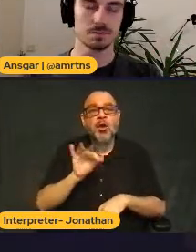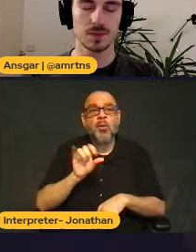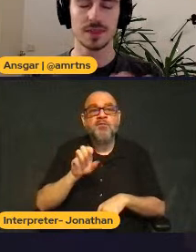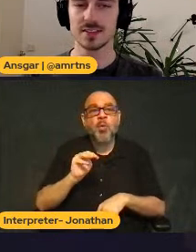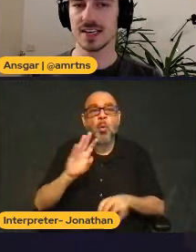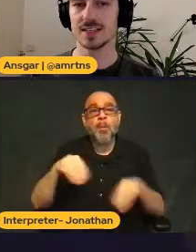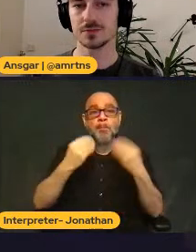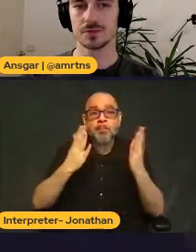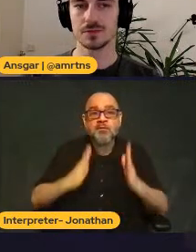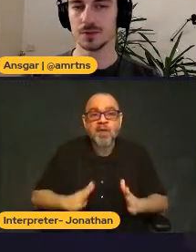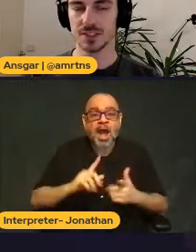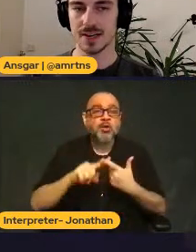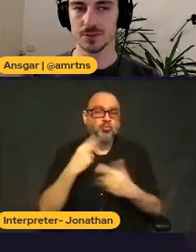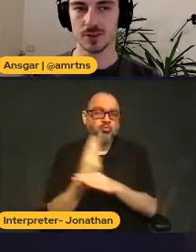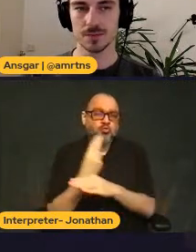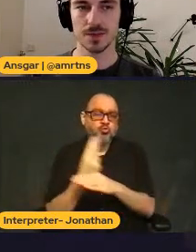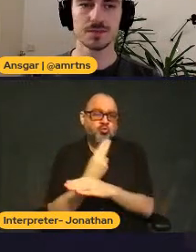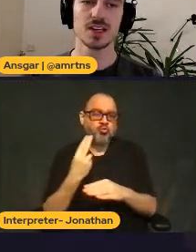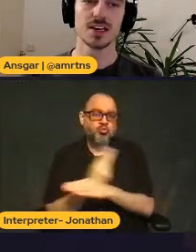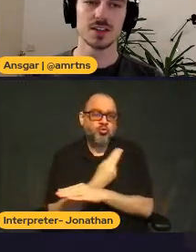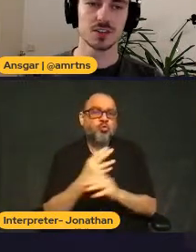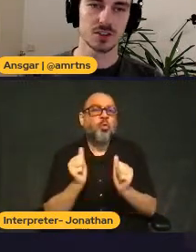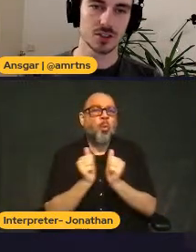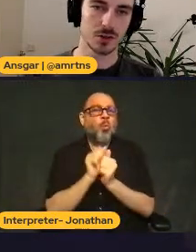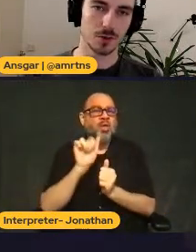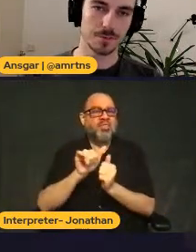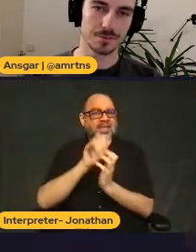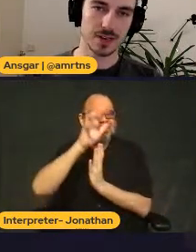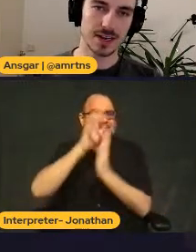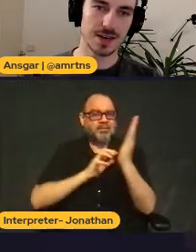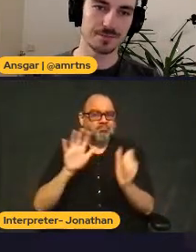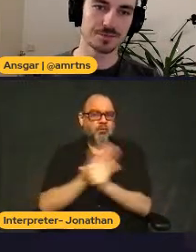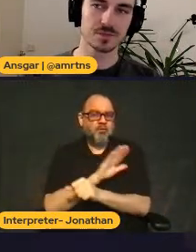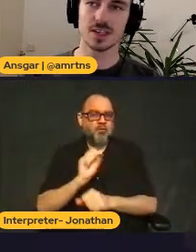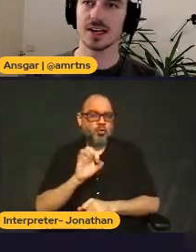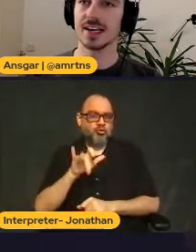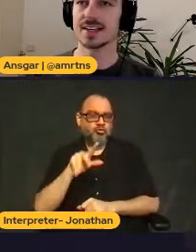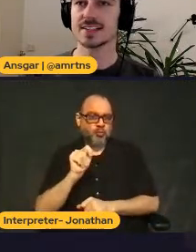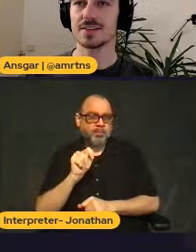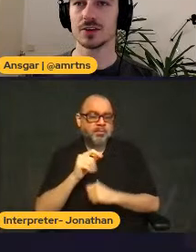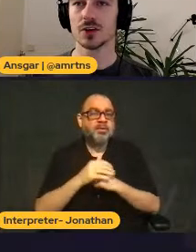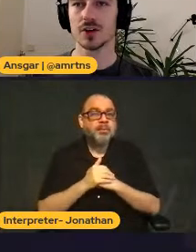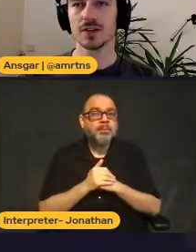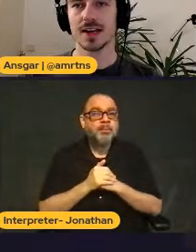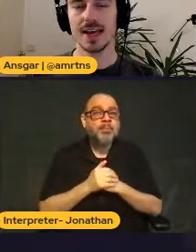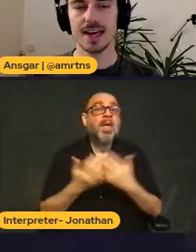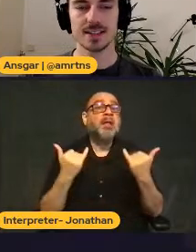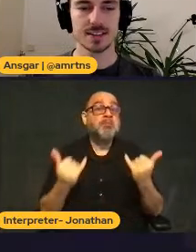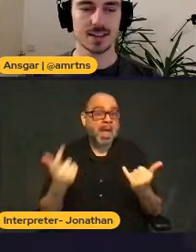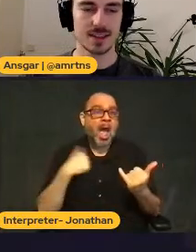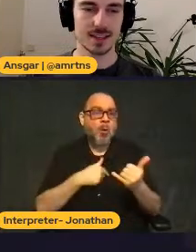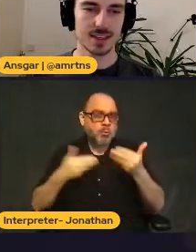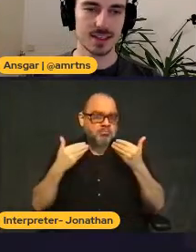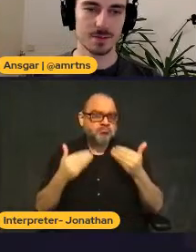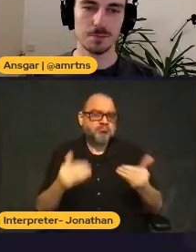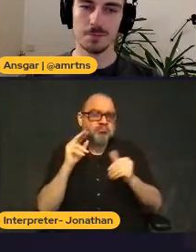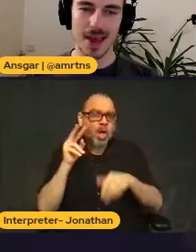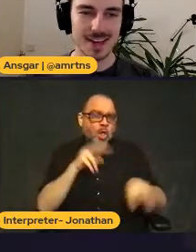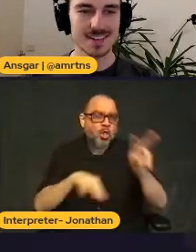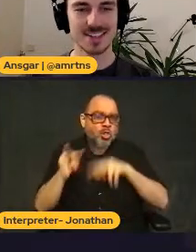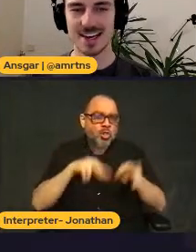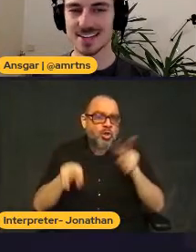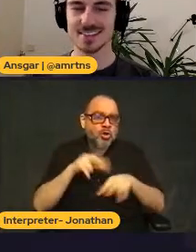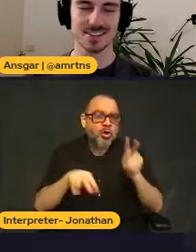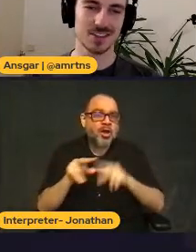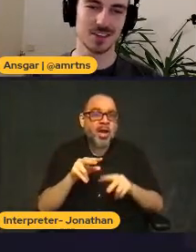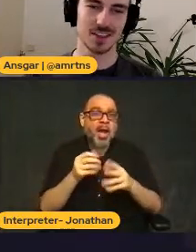in this case with TypeScript. So let us have a look at the